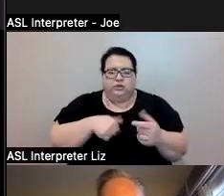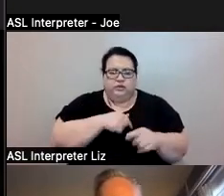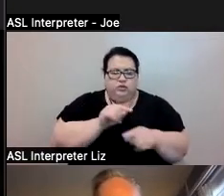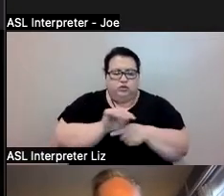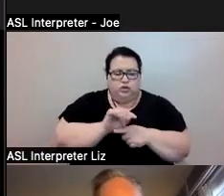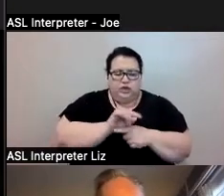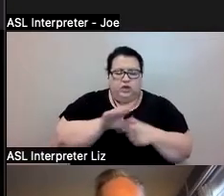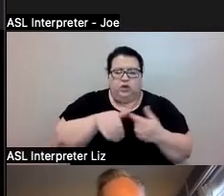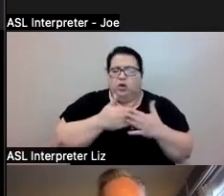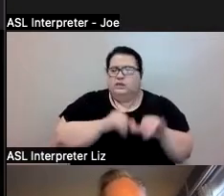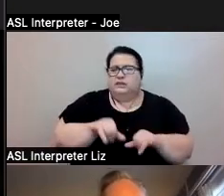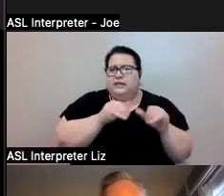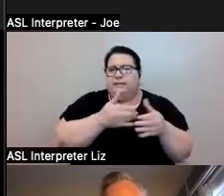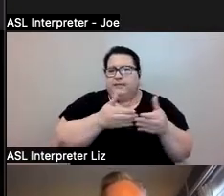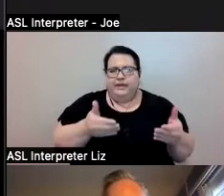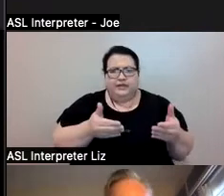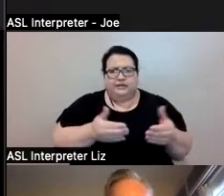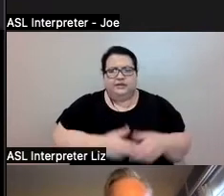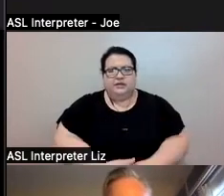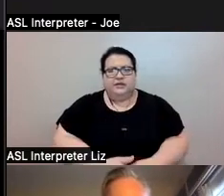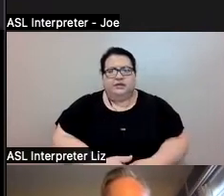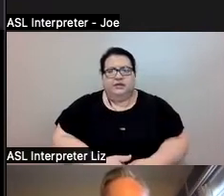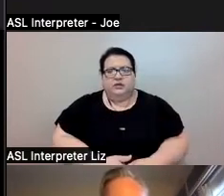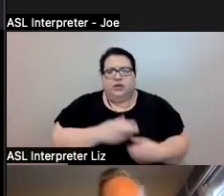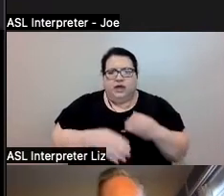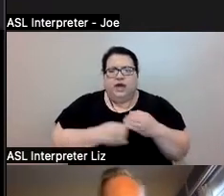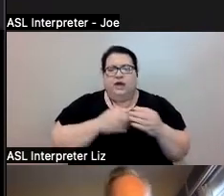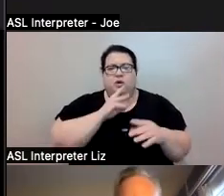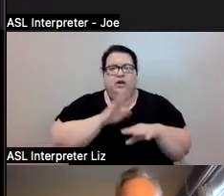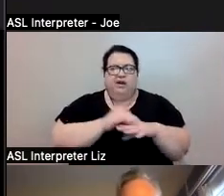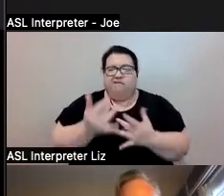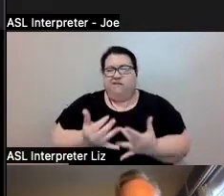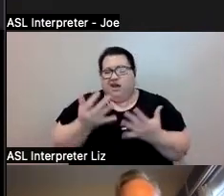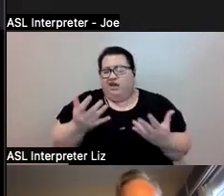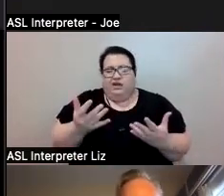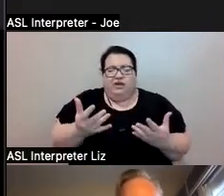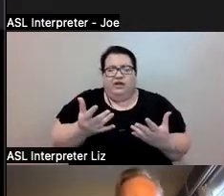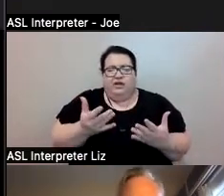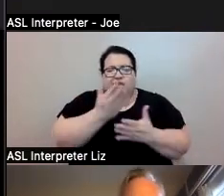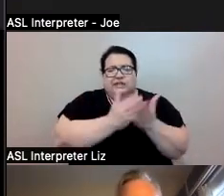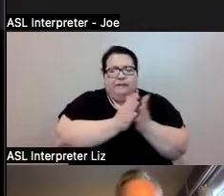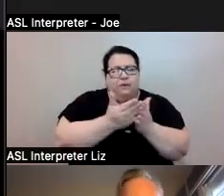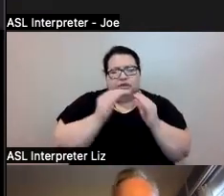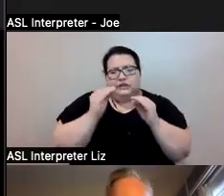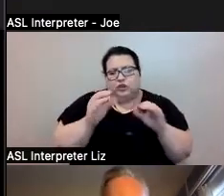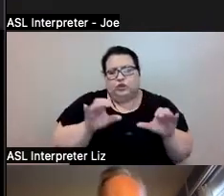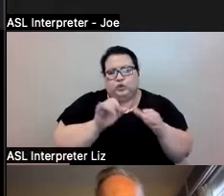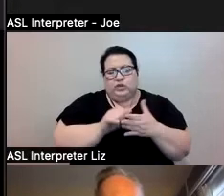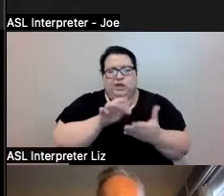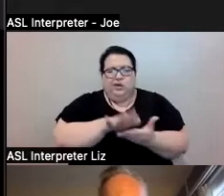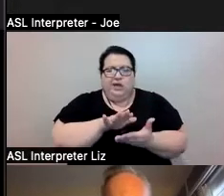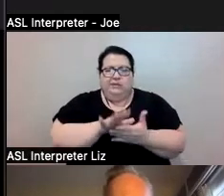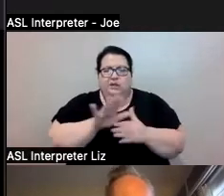essentially all on the same things. We put water on fires, and certain books that teach you to do that, or academies, and they're